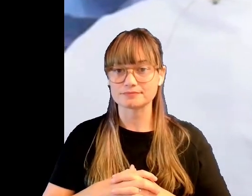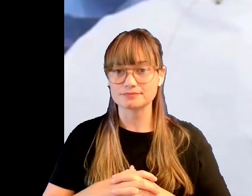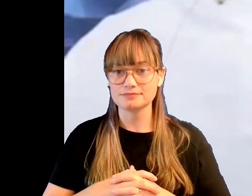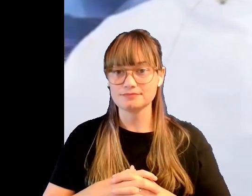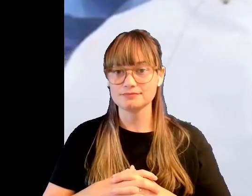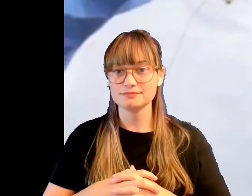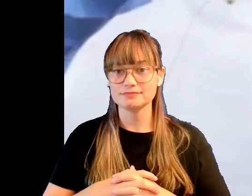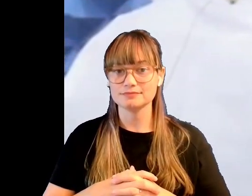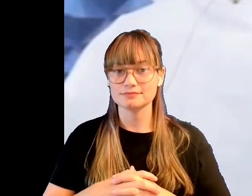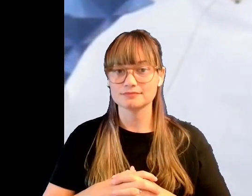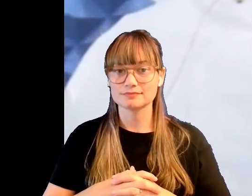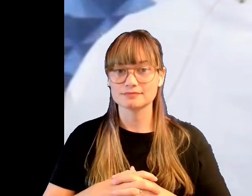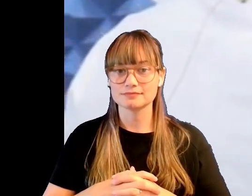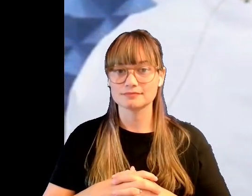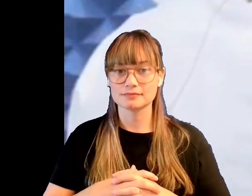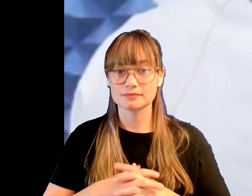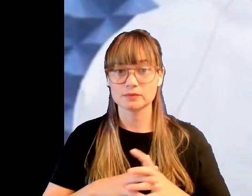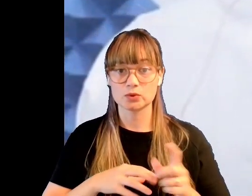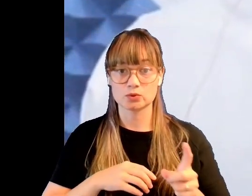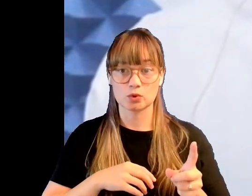So when I draw this line through it,